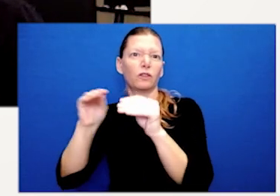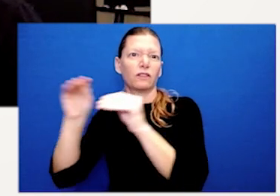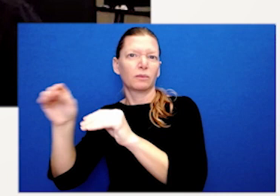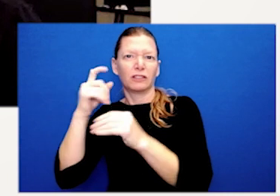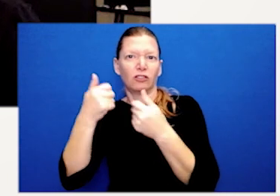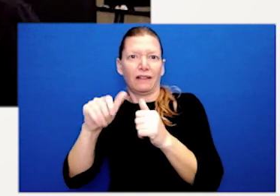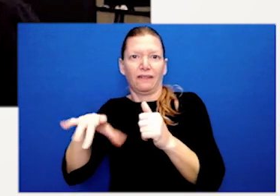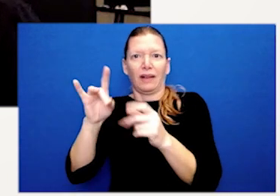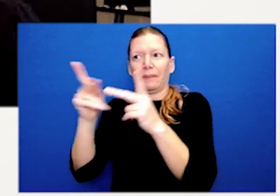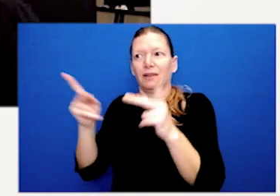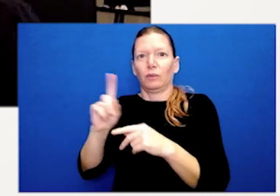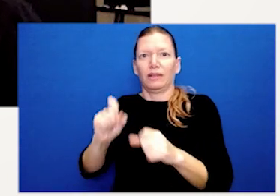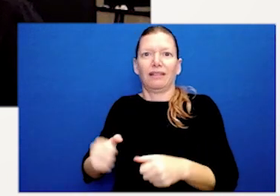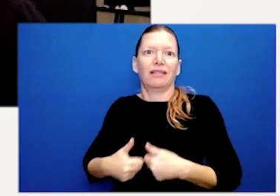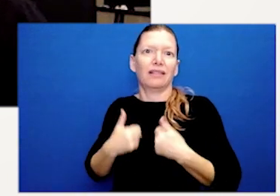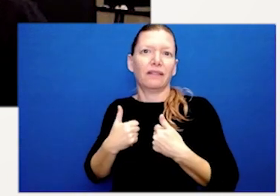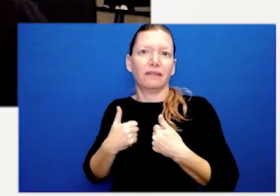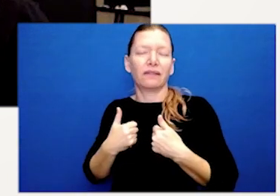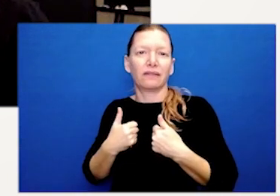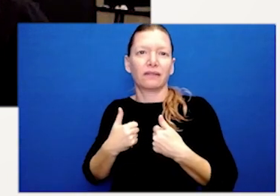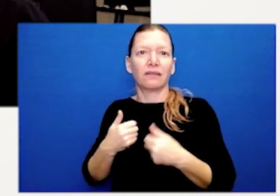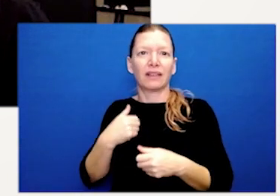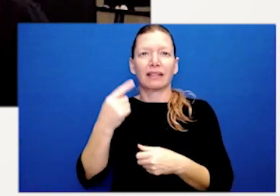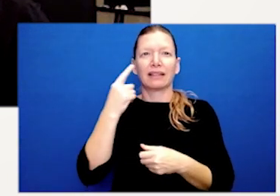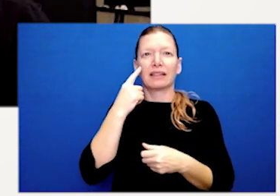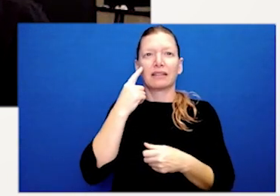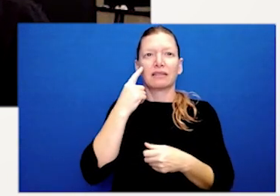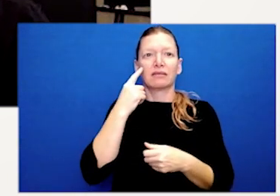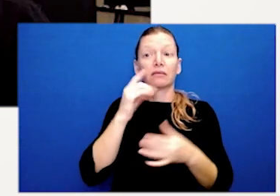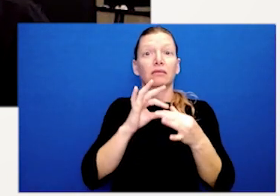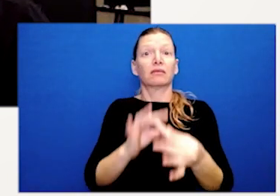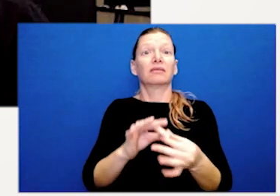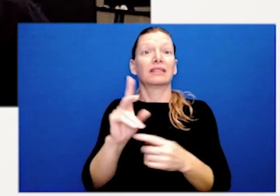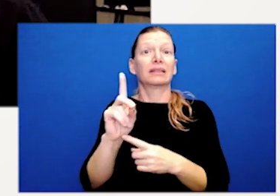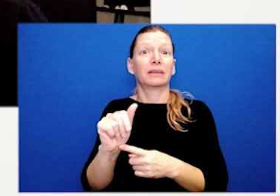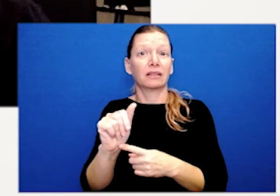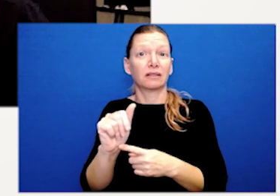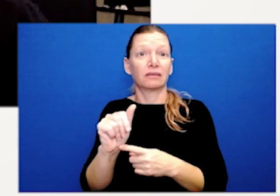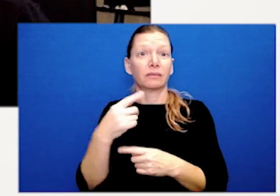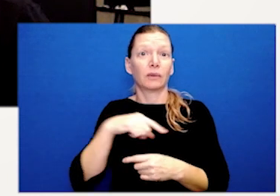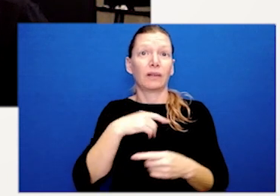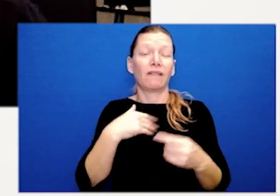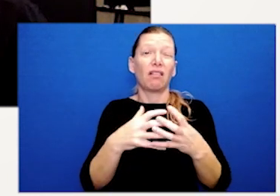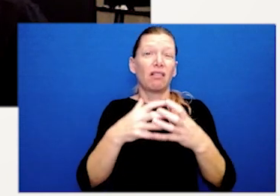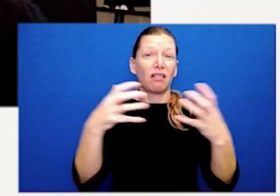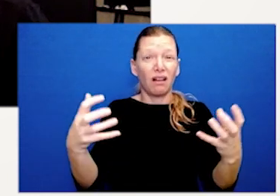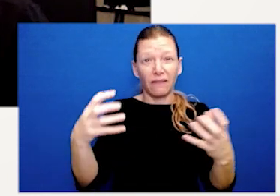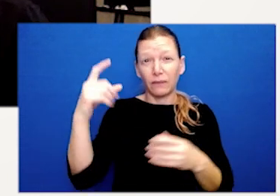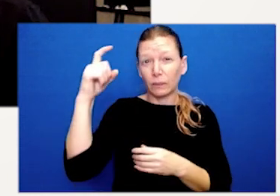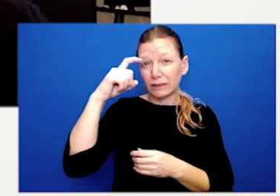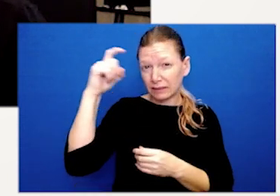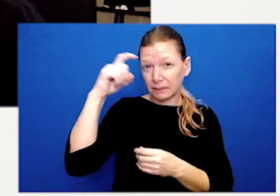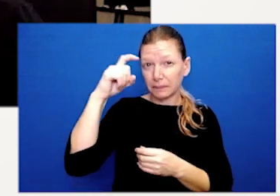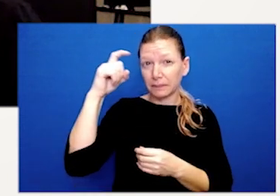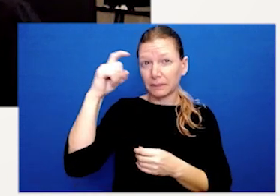find livable places. I think one of the things too is in terms of disability is that